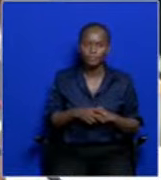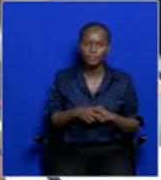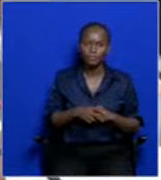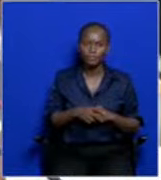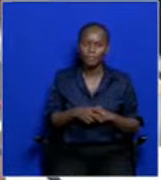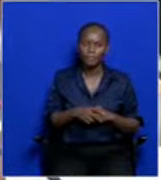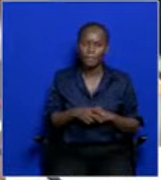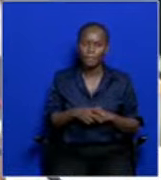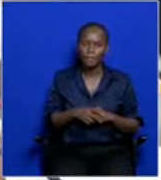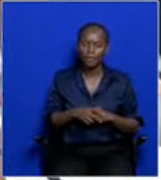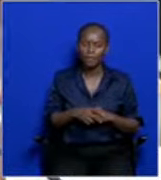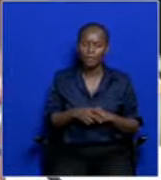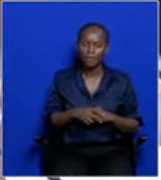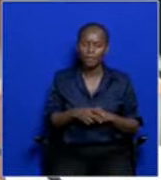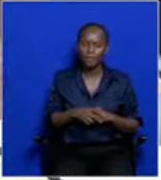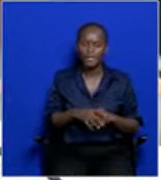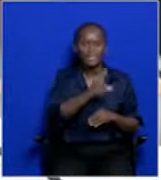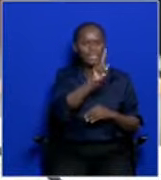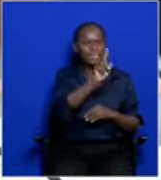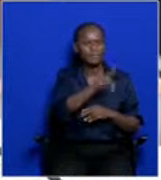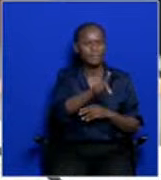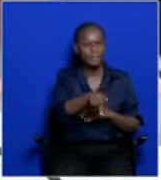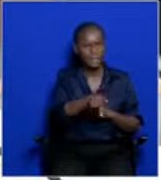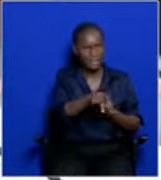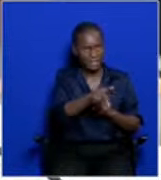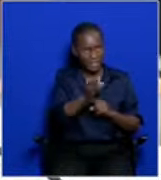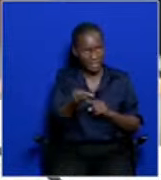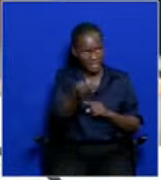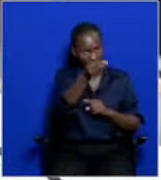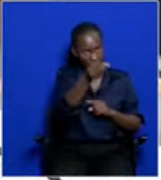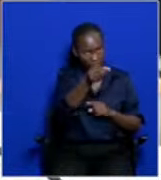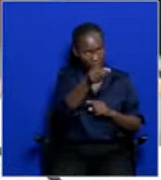And not yet. This docket, it hasn't. Yes.